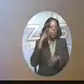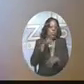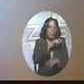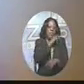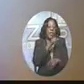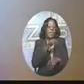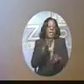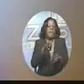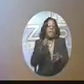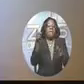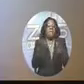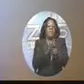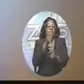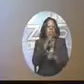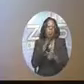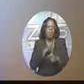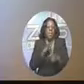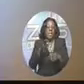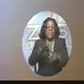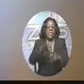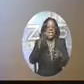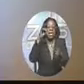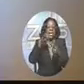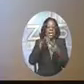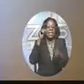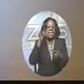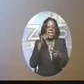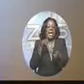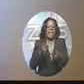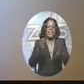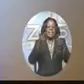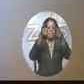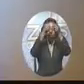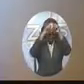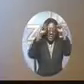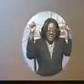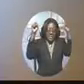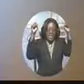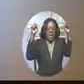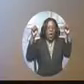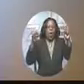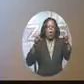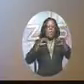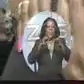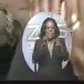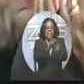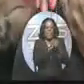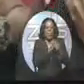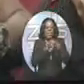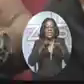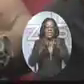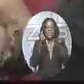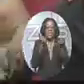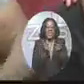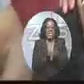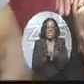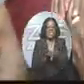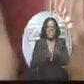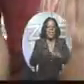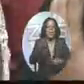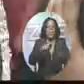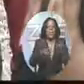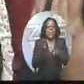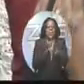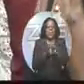elected as president of the B3As by defeating the incumbent Mike Sands by 44 votes to 40. When we caught up with Carey after